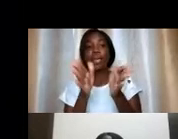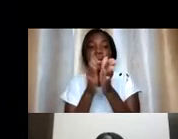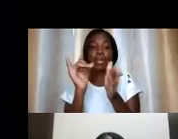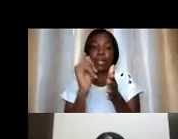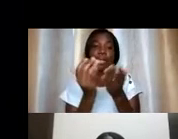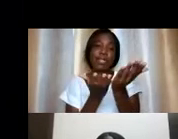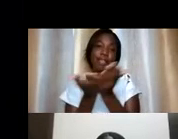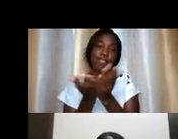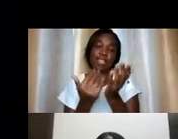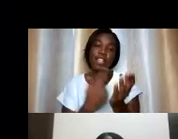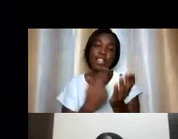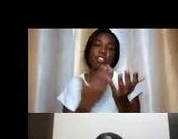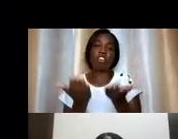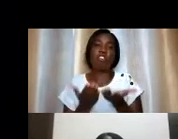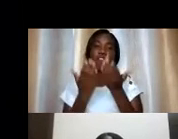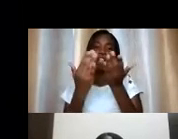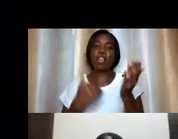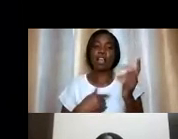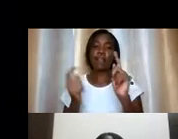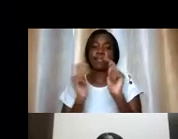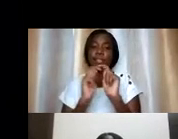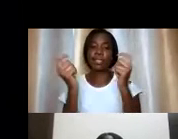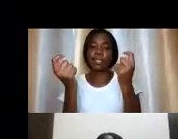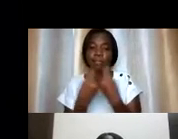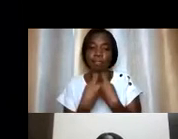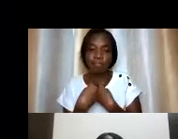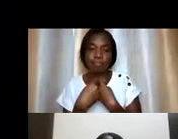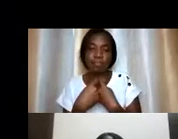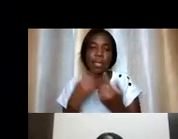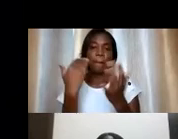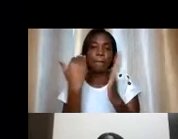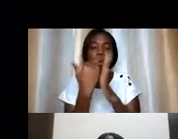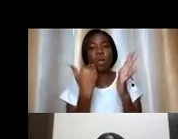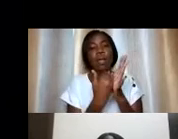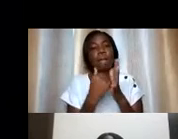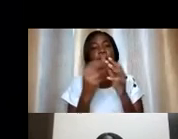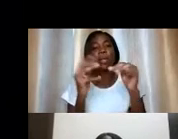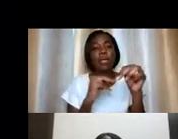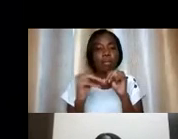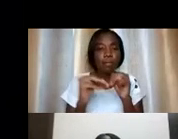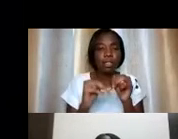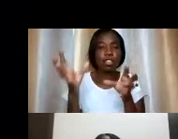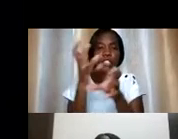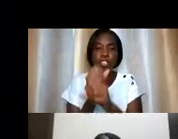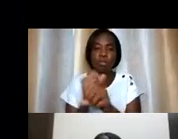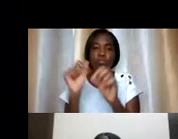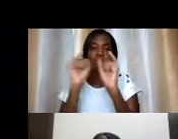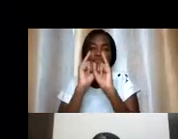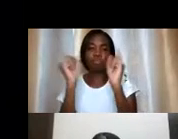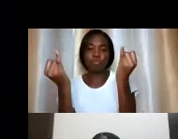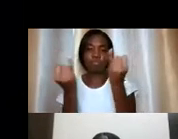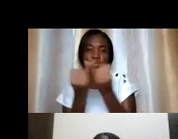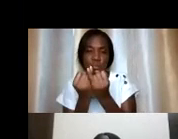offer. We have a variety of teams, program management, organization, institutional development, HR. We also